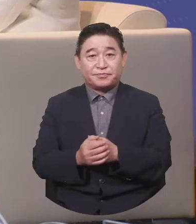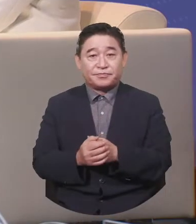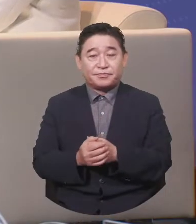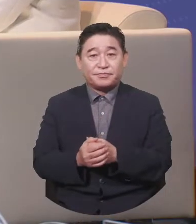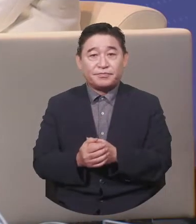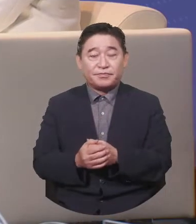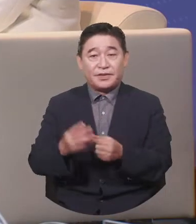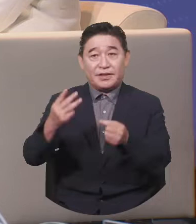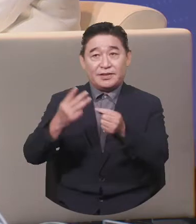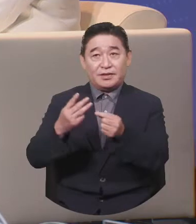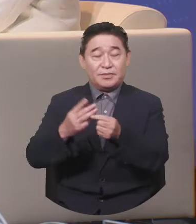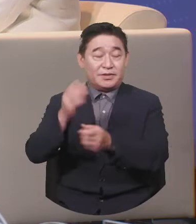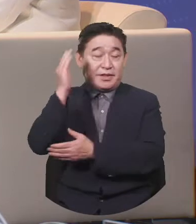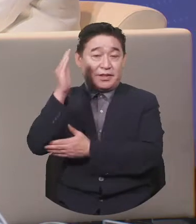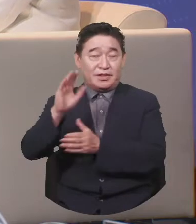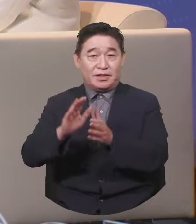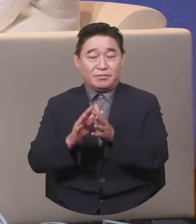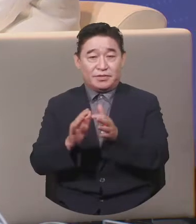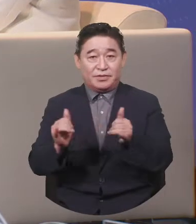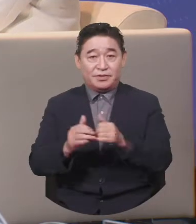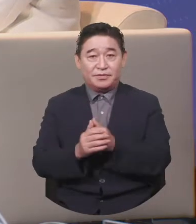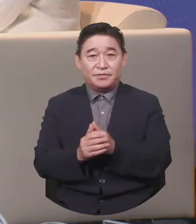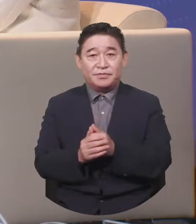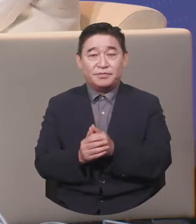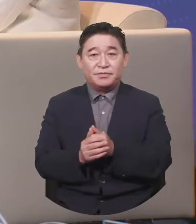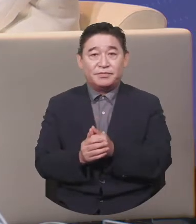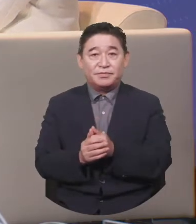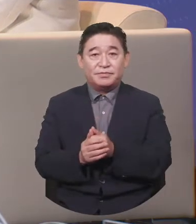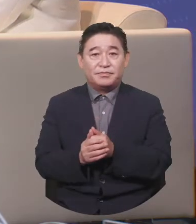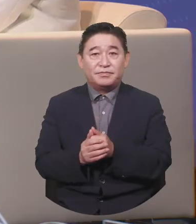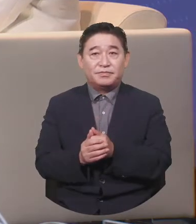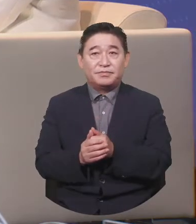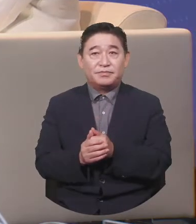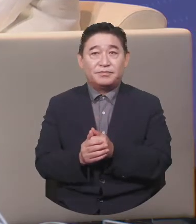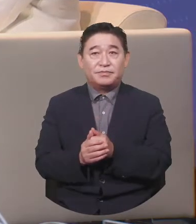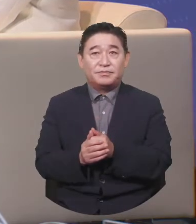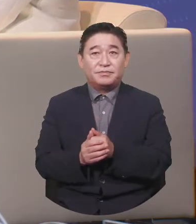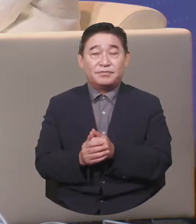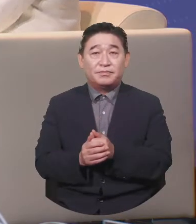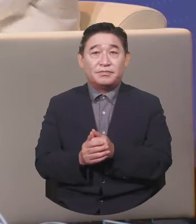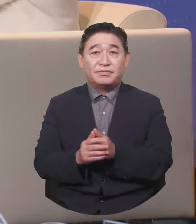speaker, her name is quite difficult to pronounce, but I'll try.